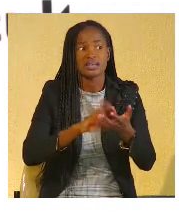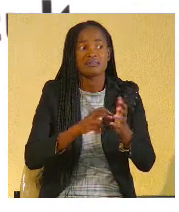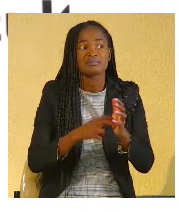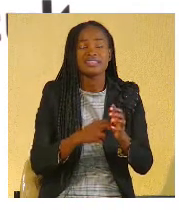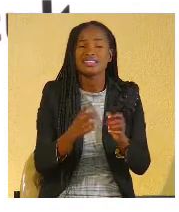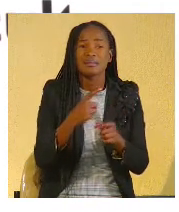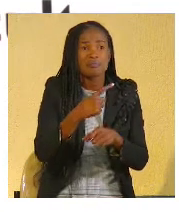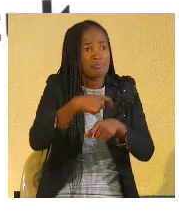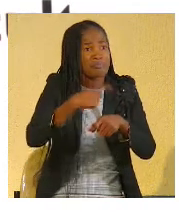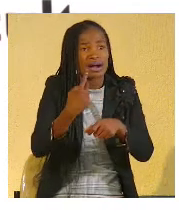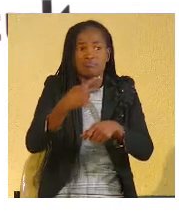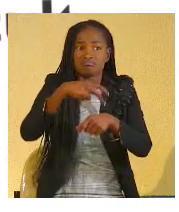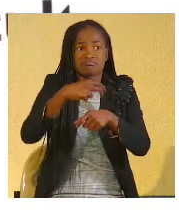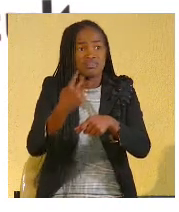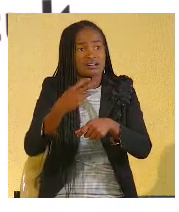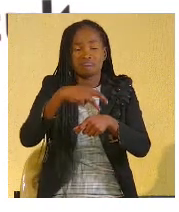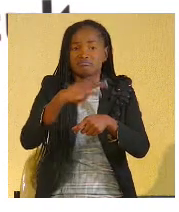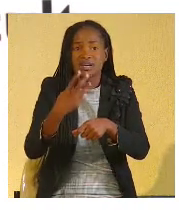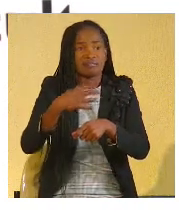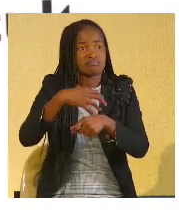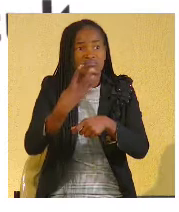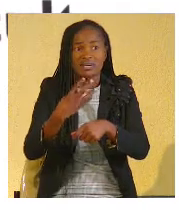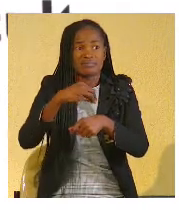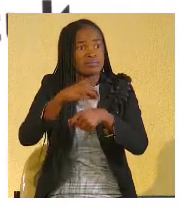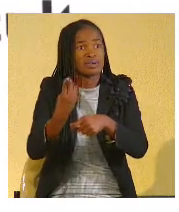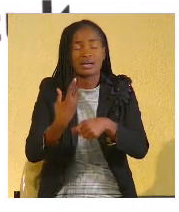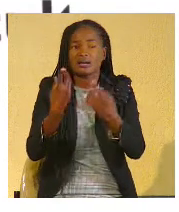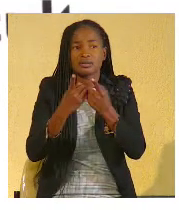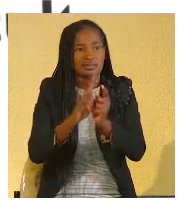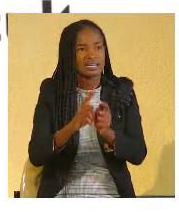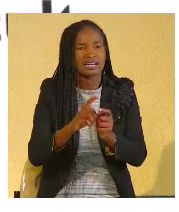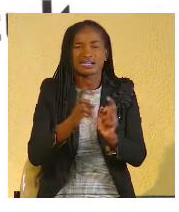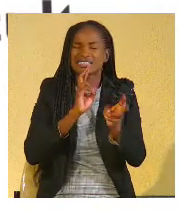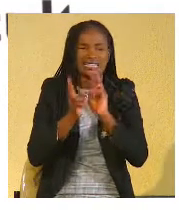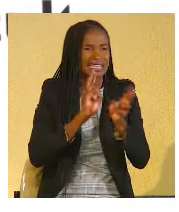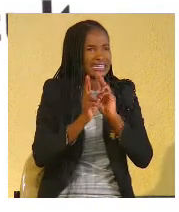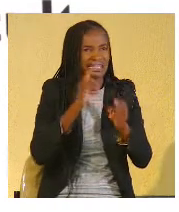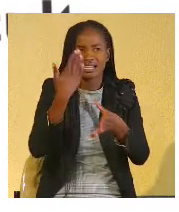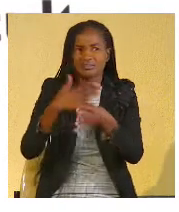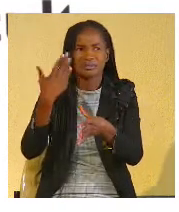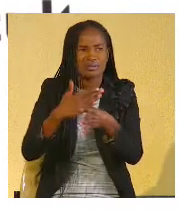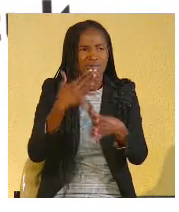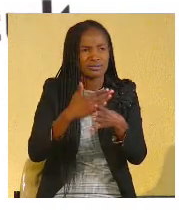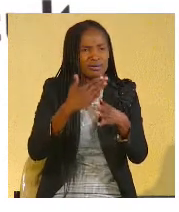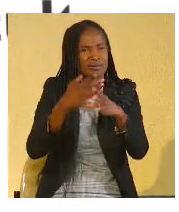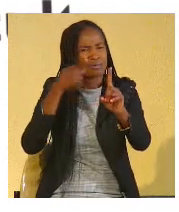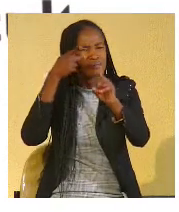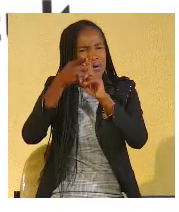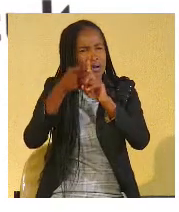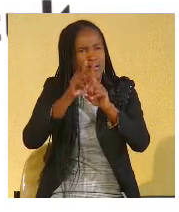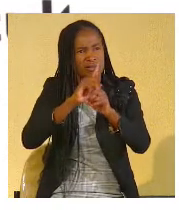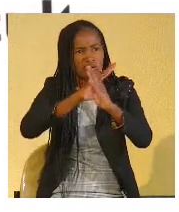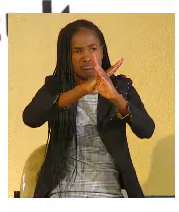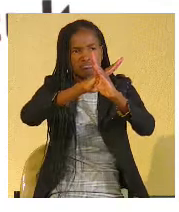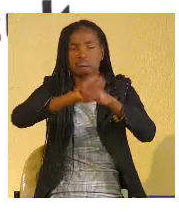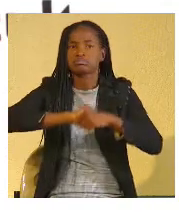day would pass without us attending to issues related to COVID-19. And these issues will not escape